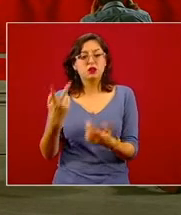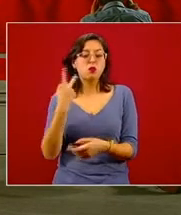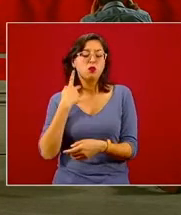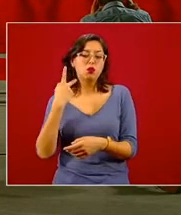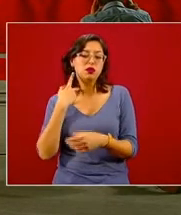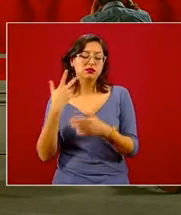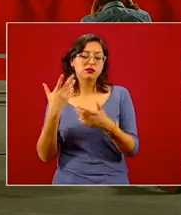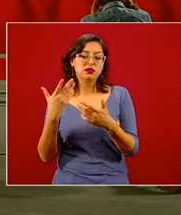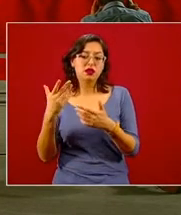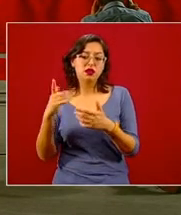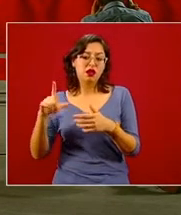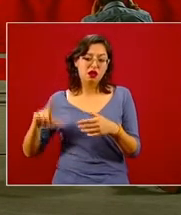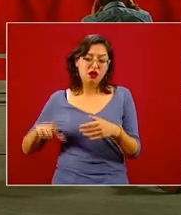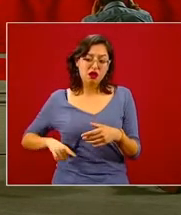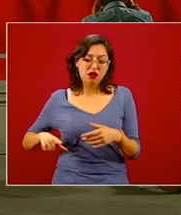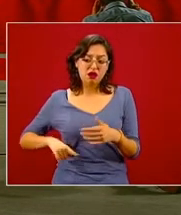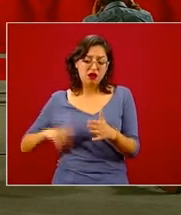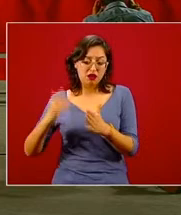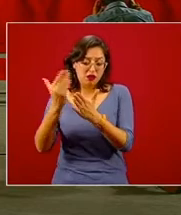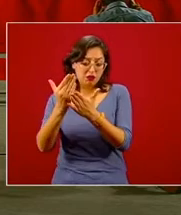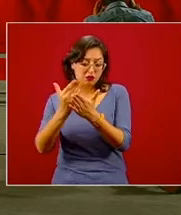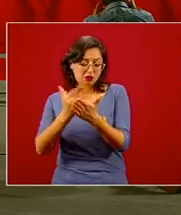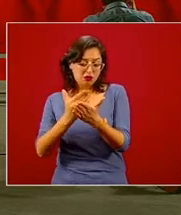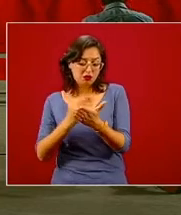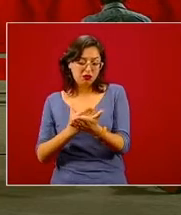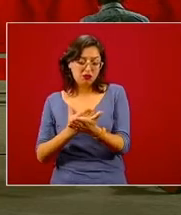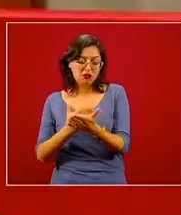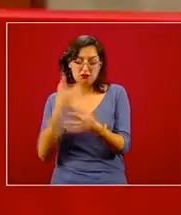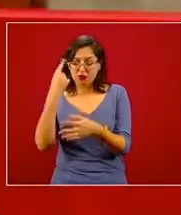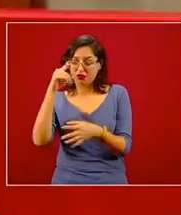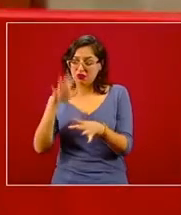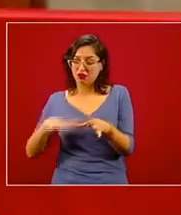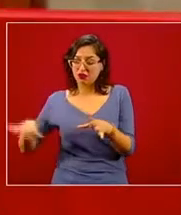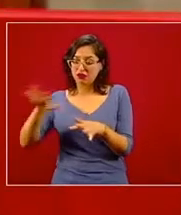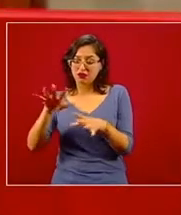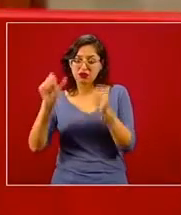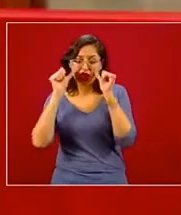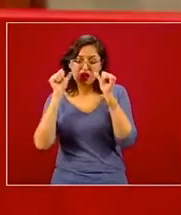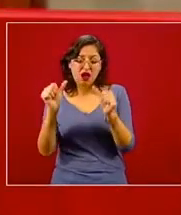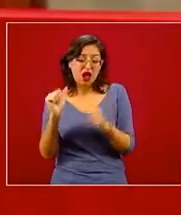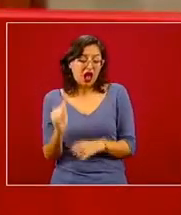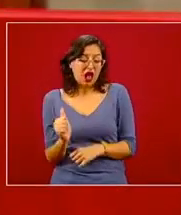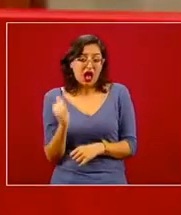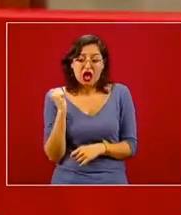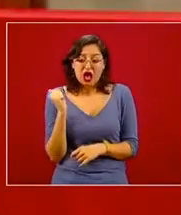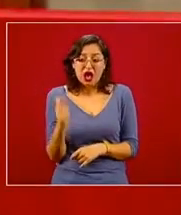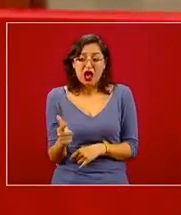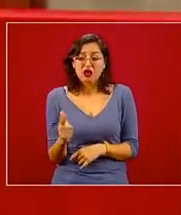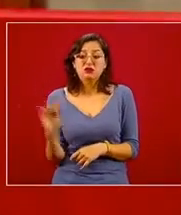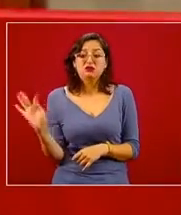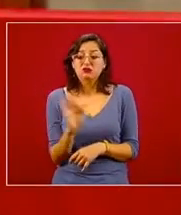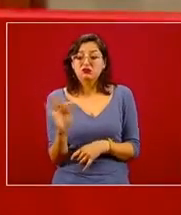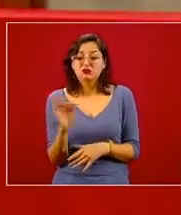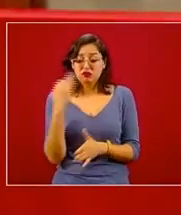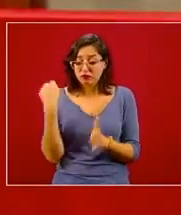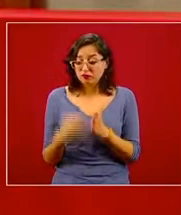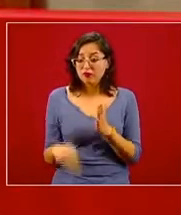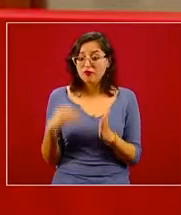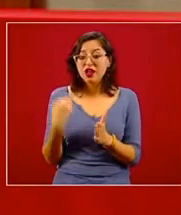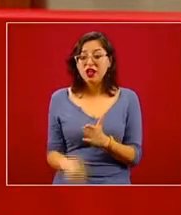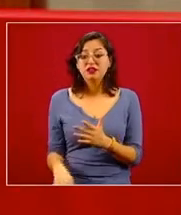comments on what has happened in this last few months from the public